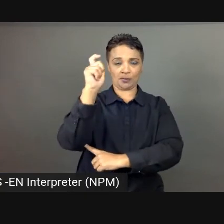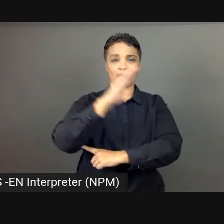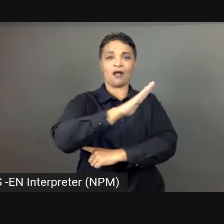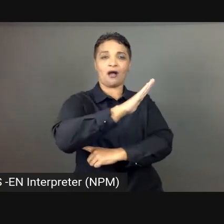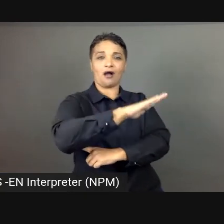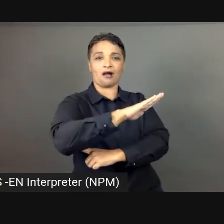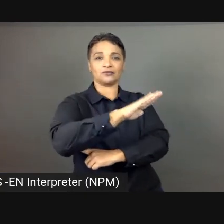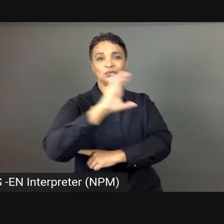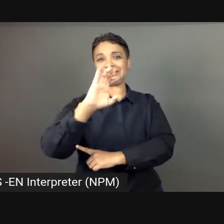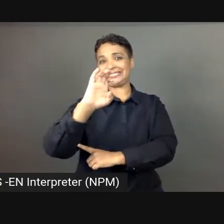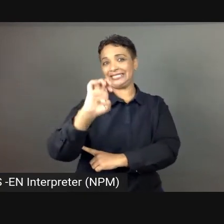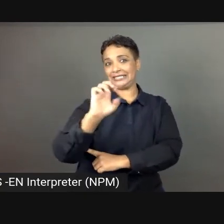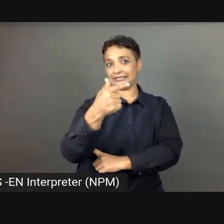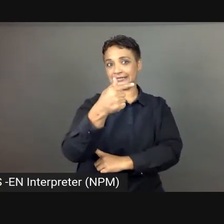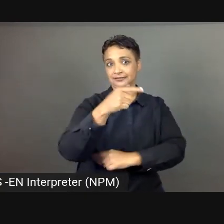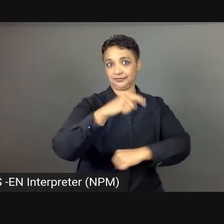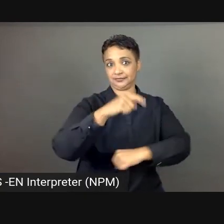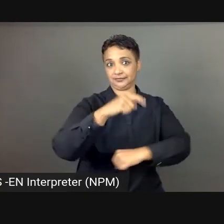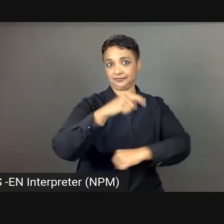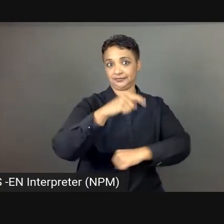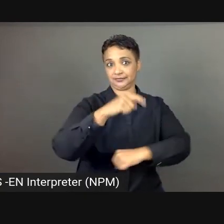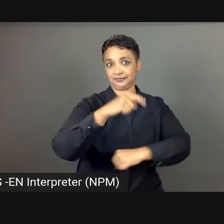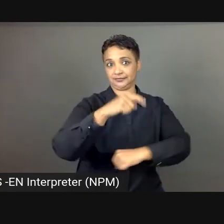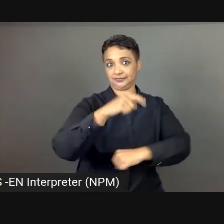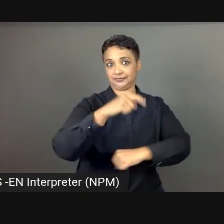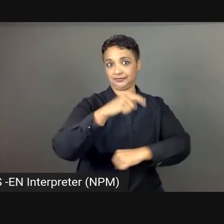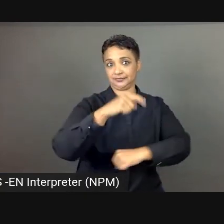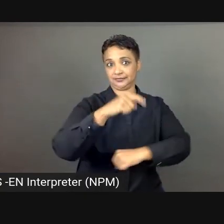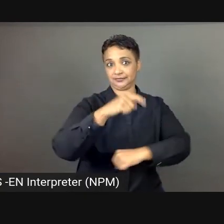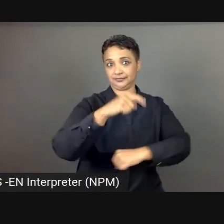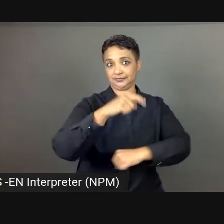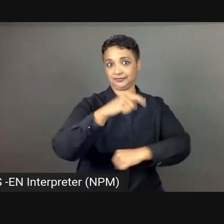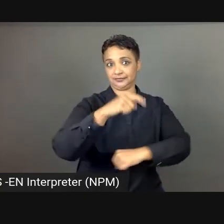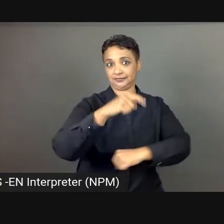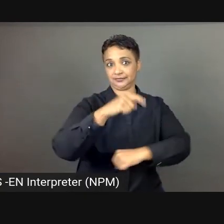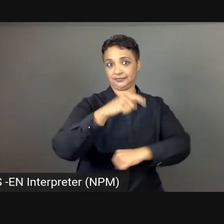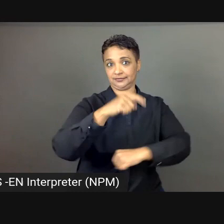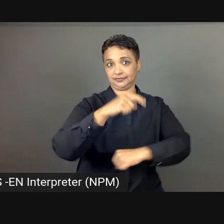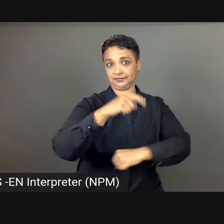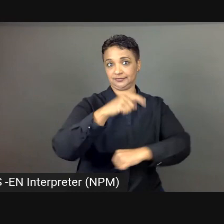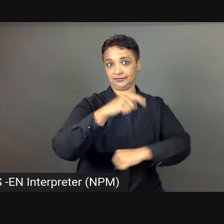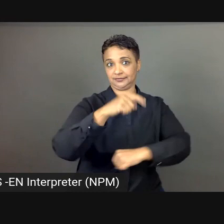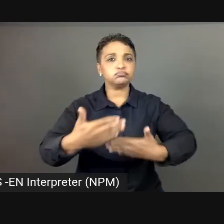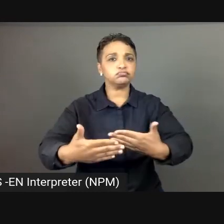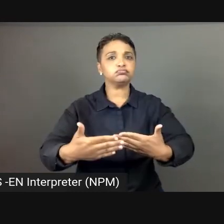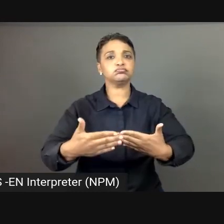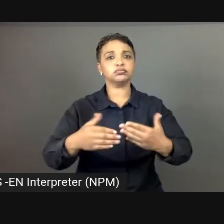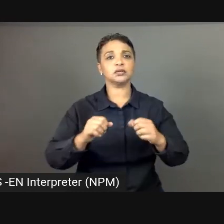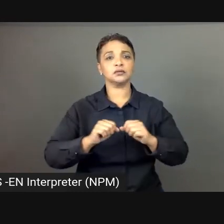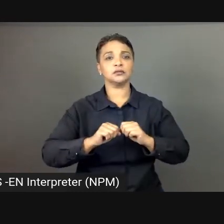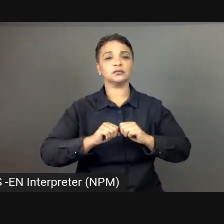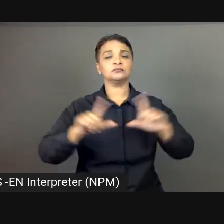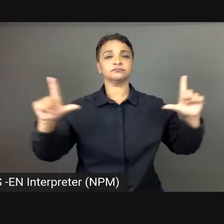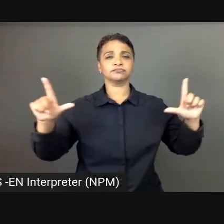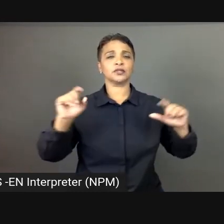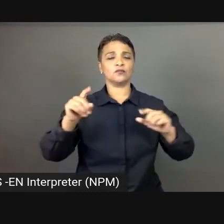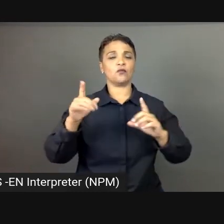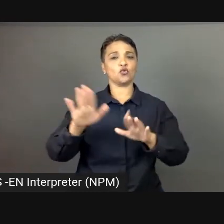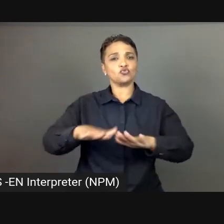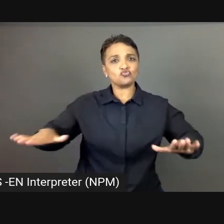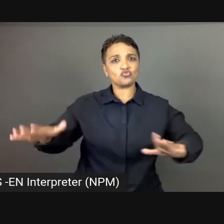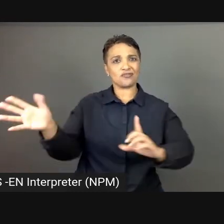time. The stage will be open 5 minutes early so you can watch a brief video on ending violence against children,